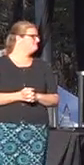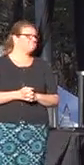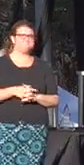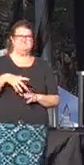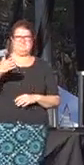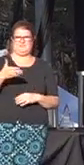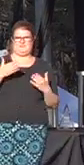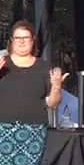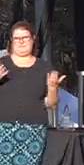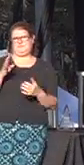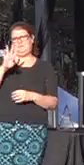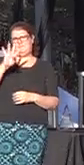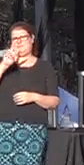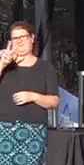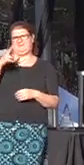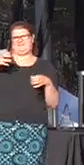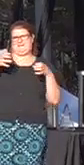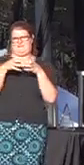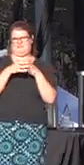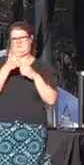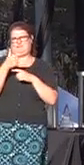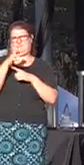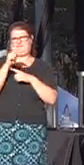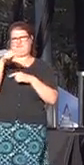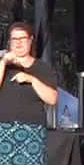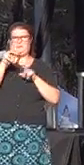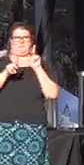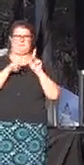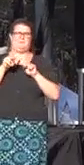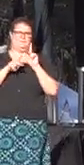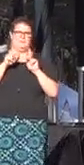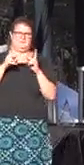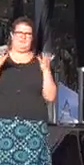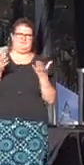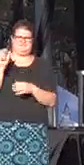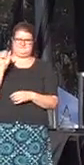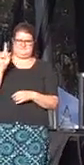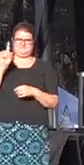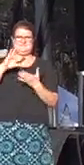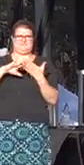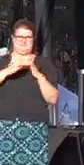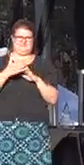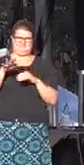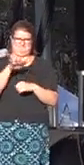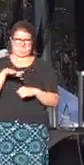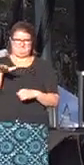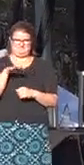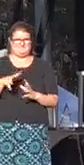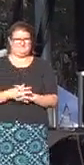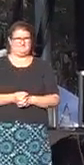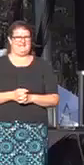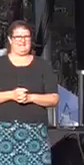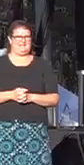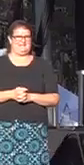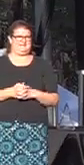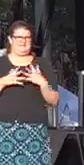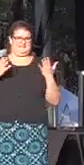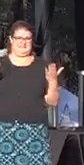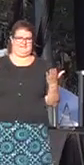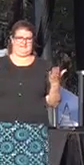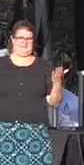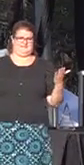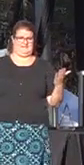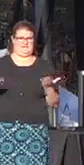Welcome to the 42nd gathering of LGBTQ people in the city of San Diego. Here to